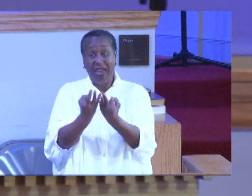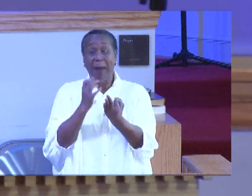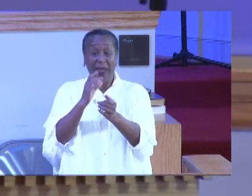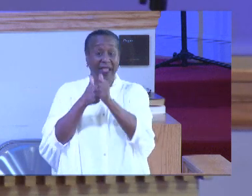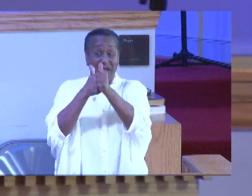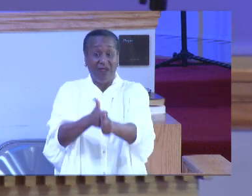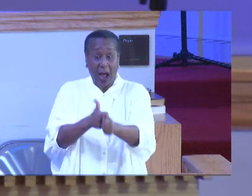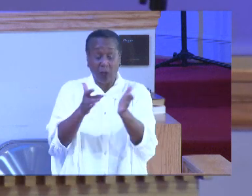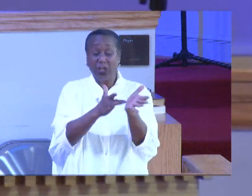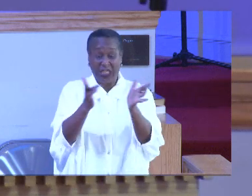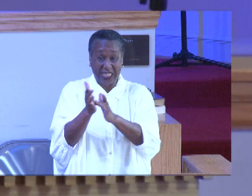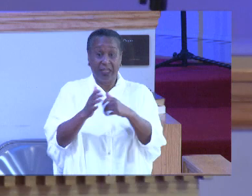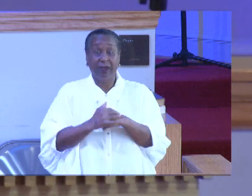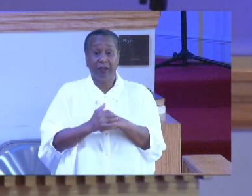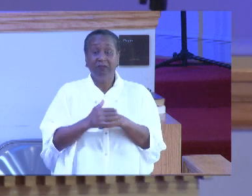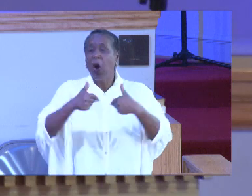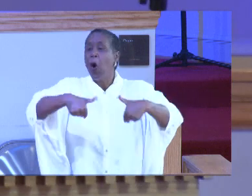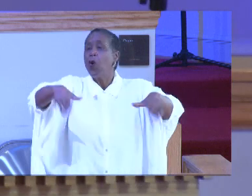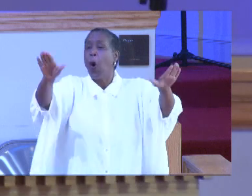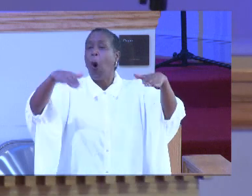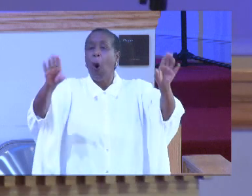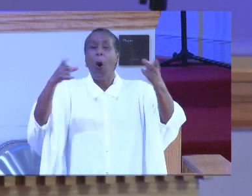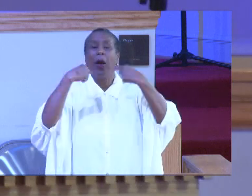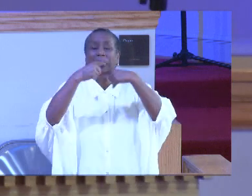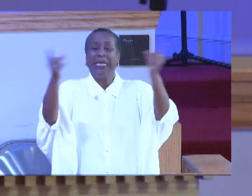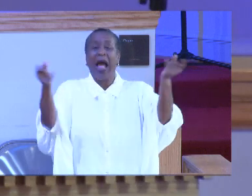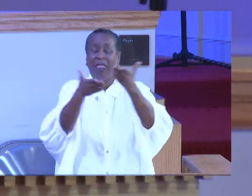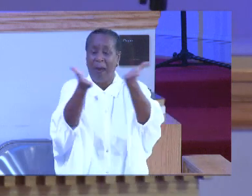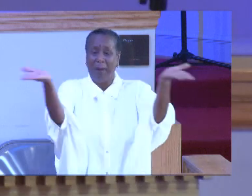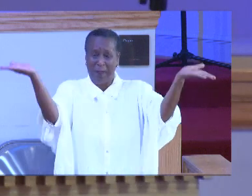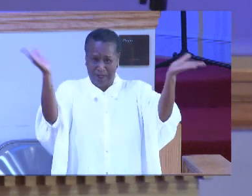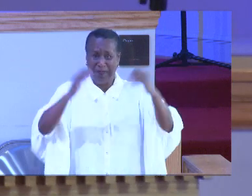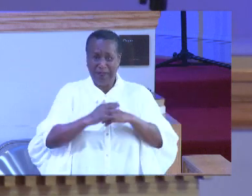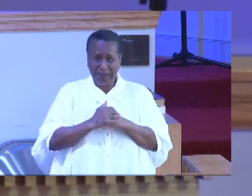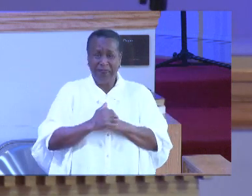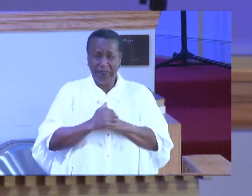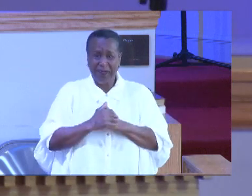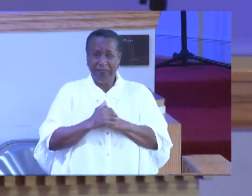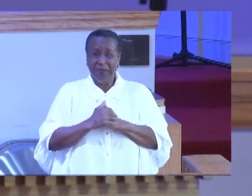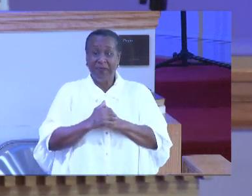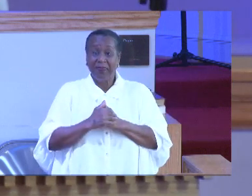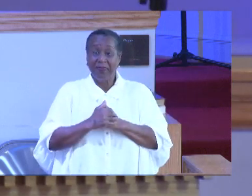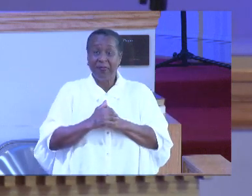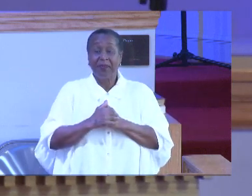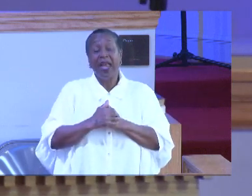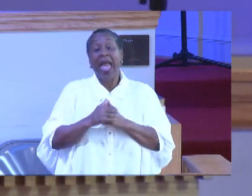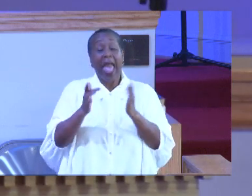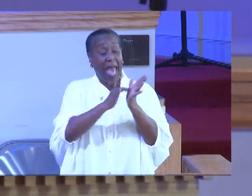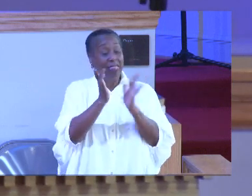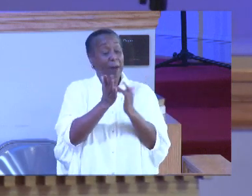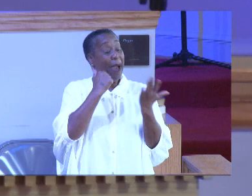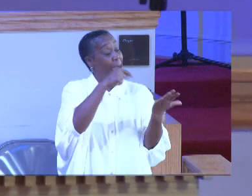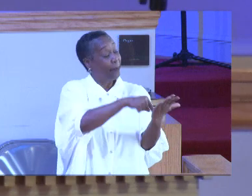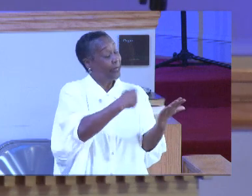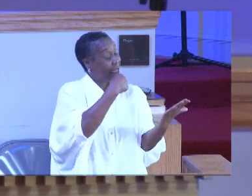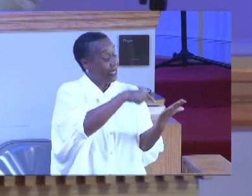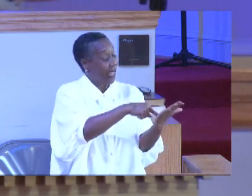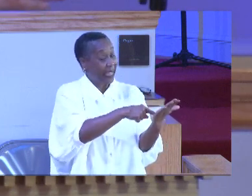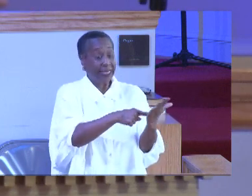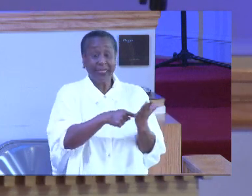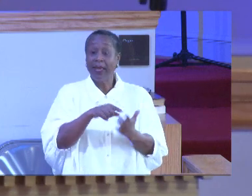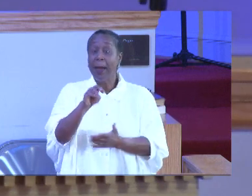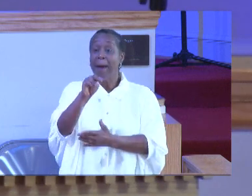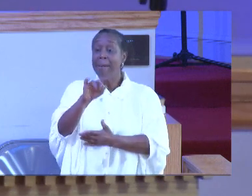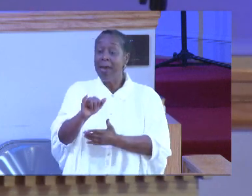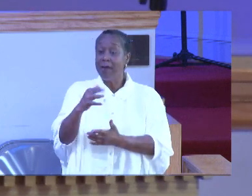follows Jesus. Go and tell them. And the Bible says, beloved, that she